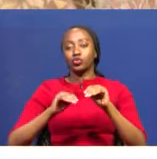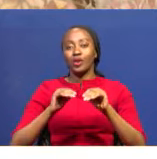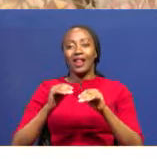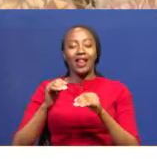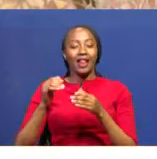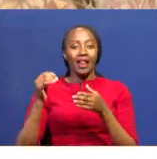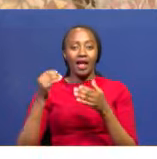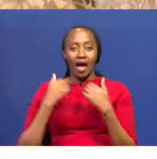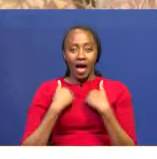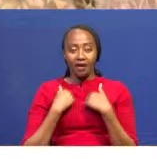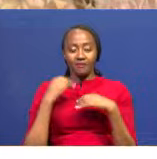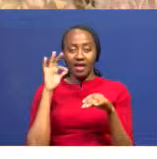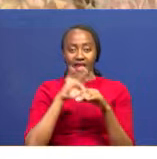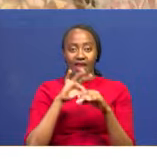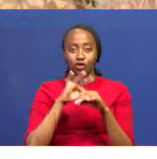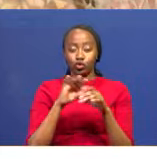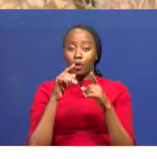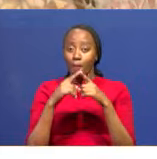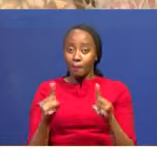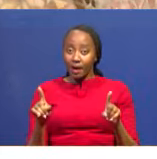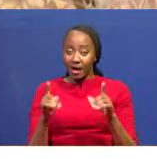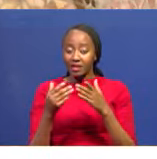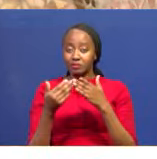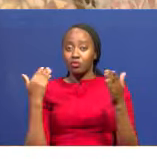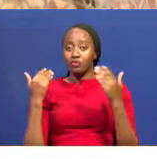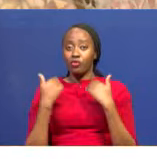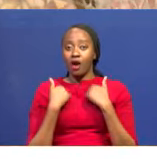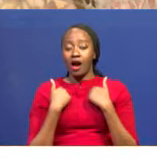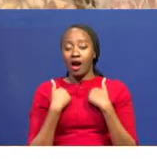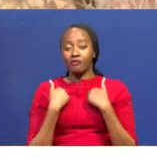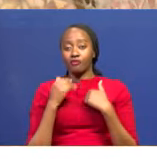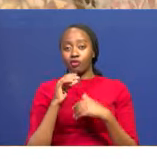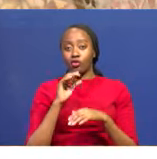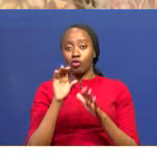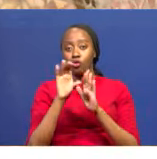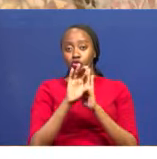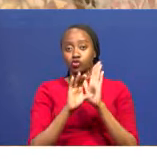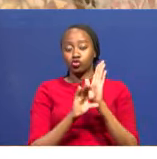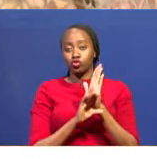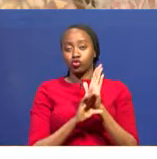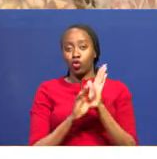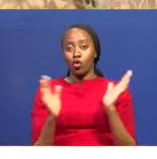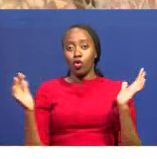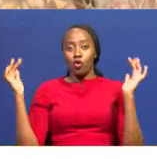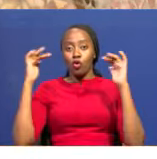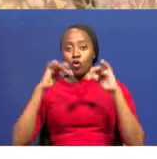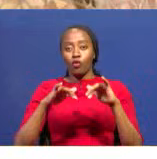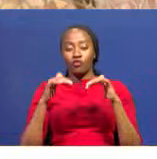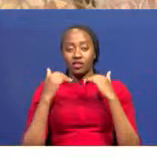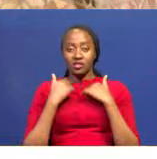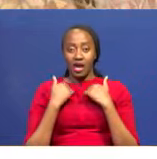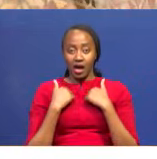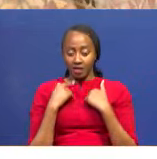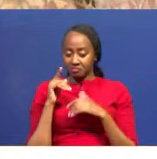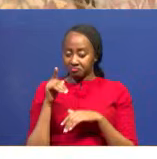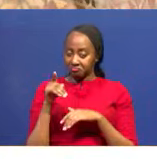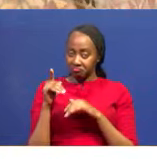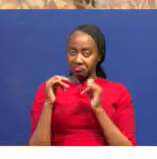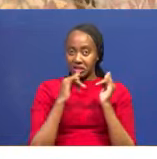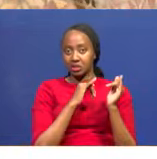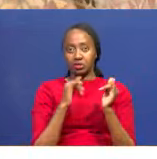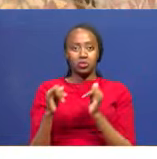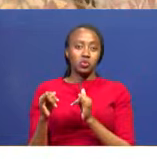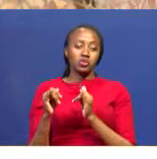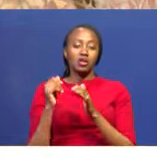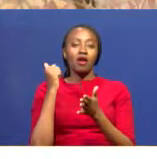elections. And at the historic Bomas Constitution Conference, he co-chaired the executive committee which introduced the proposal